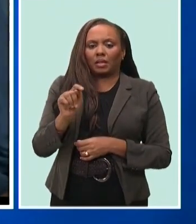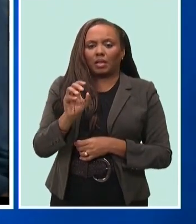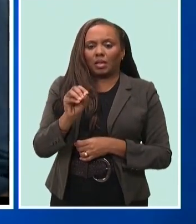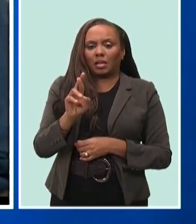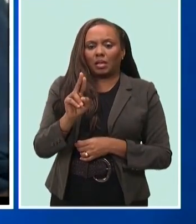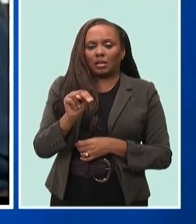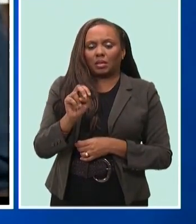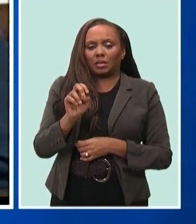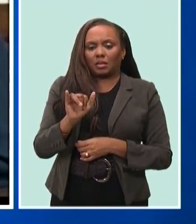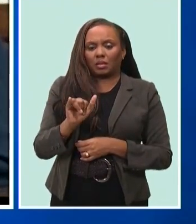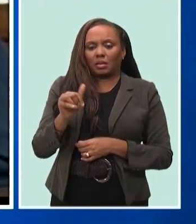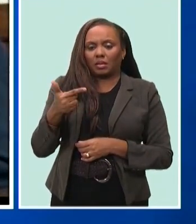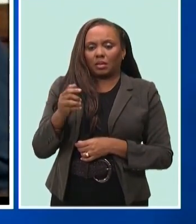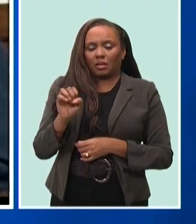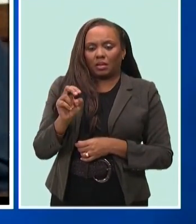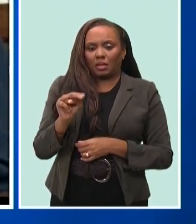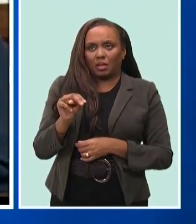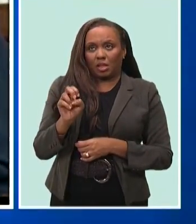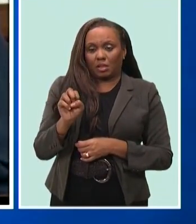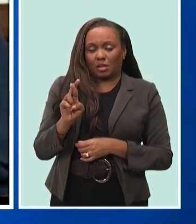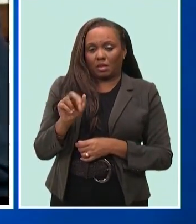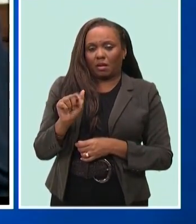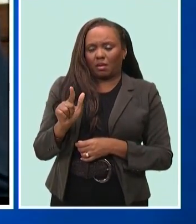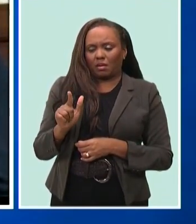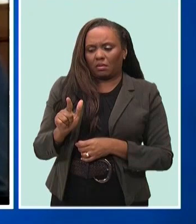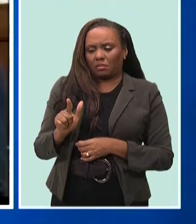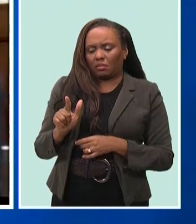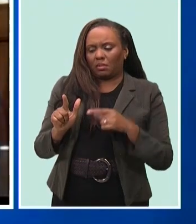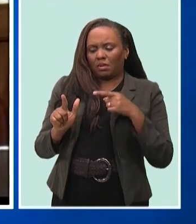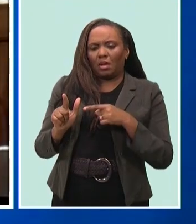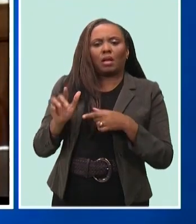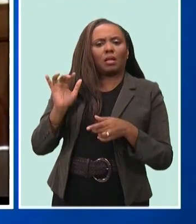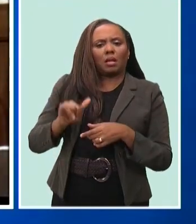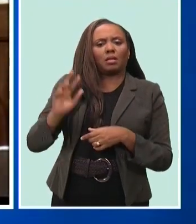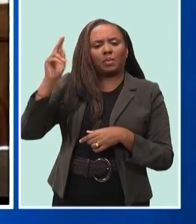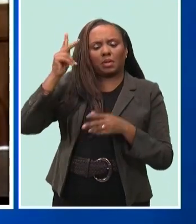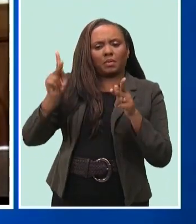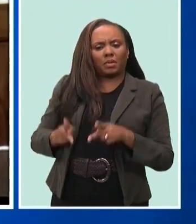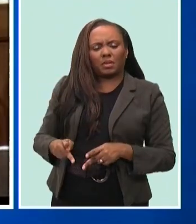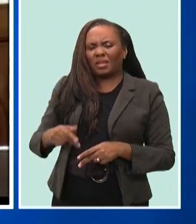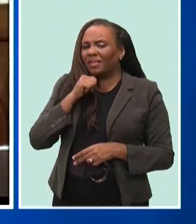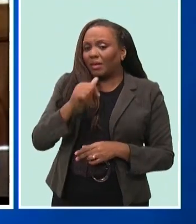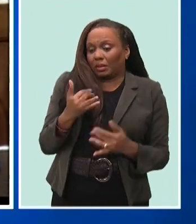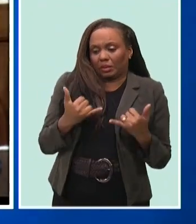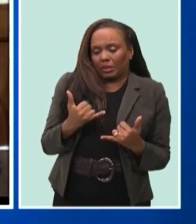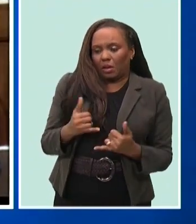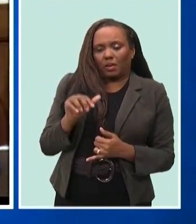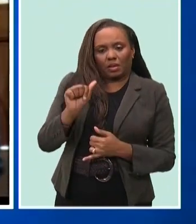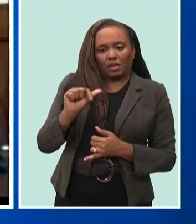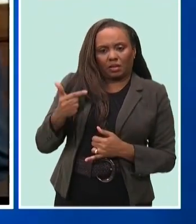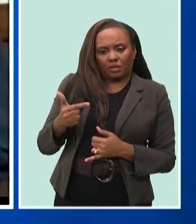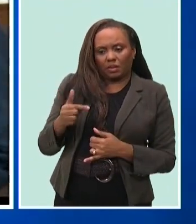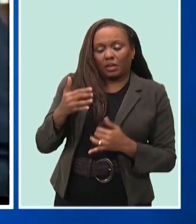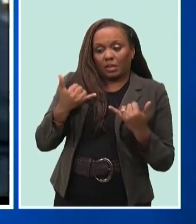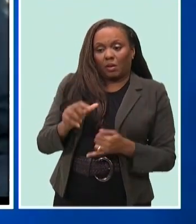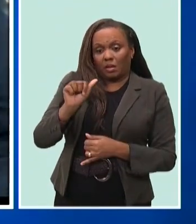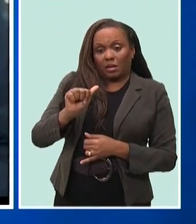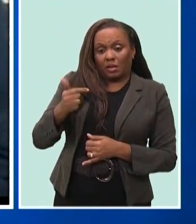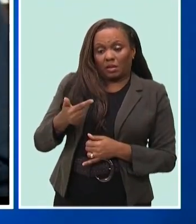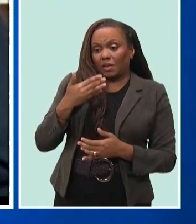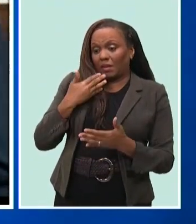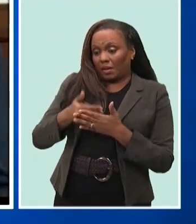a political person. I'm not speaking about the current Attorney General. I know him to be a good man, and